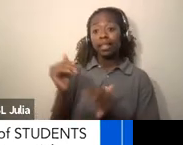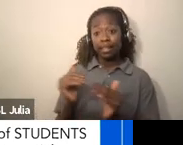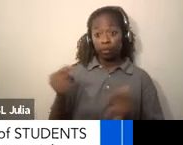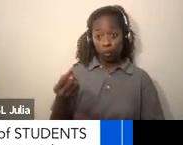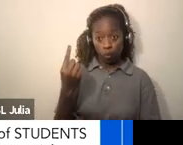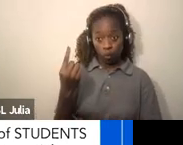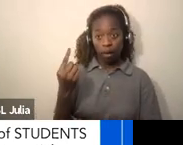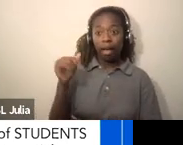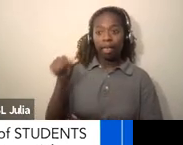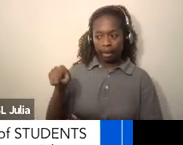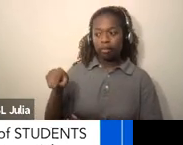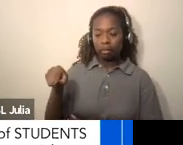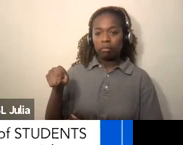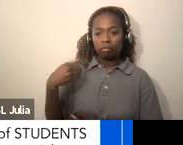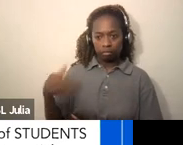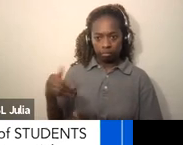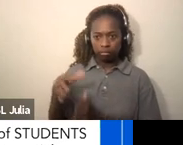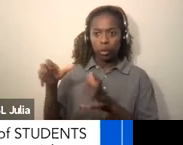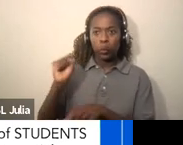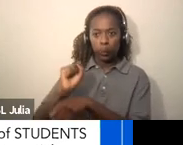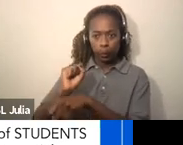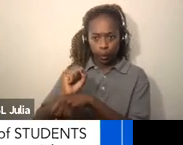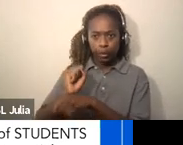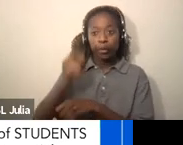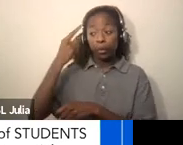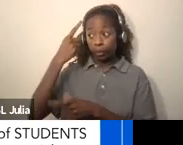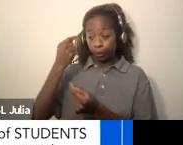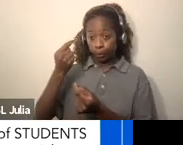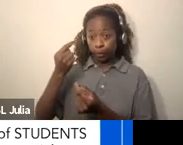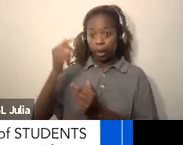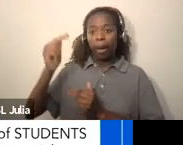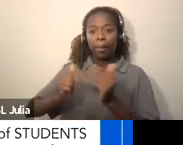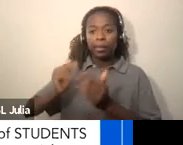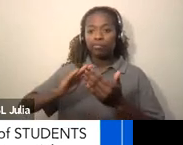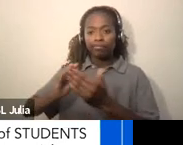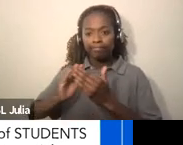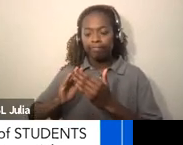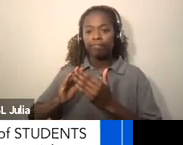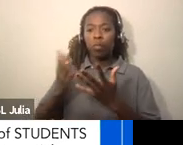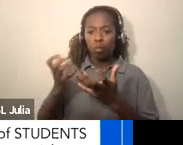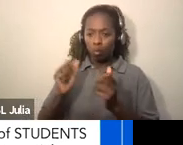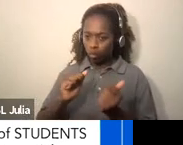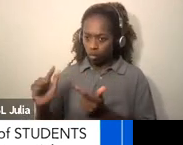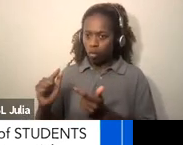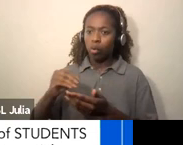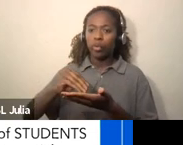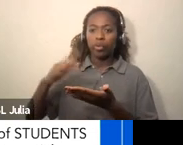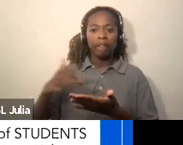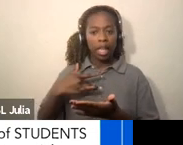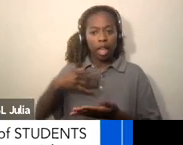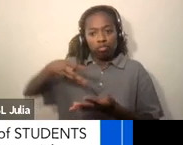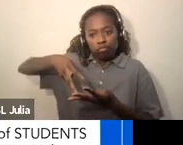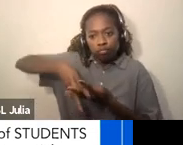work occurs in building communities where all students feel a sense of belonging feel